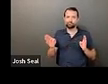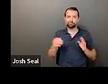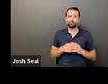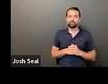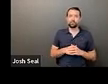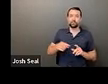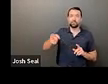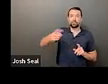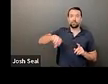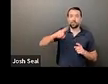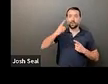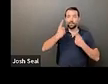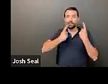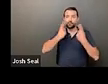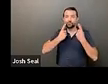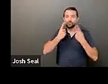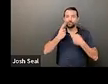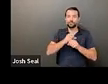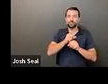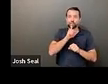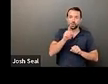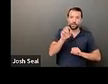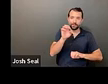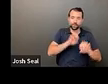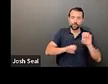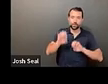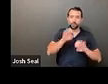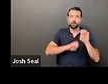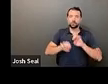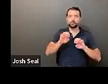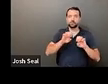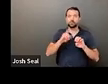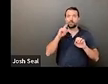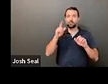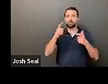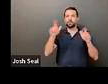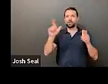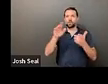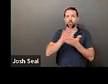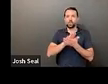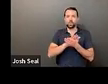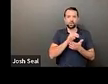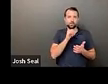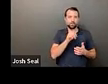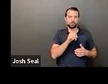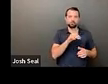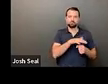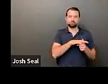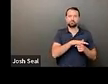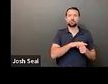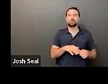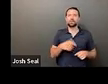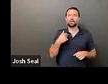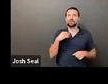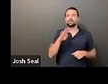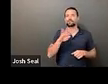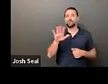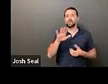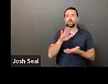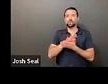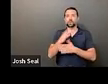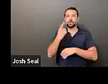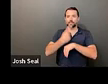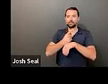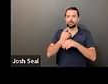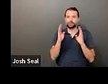sure that your evals for big school, not CDS, are completed within that 45 school day timeline,